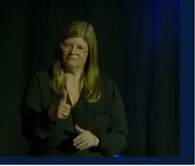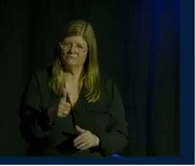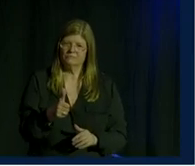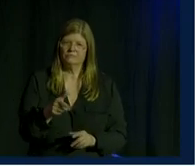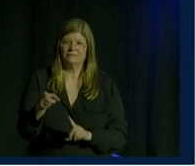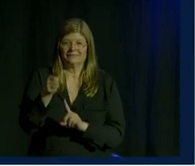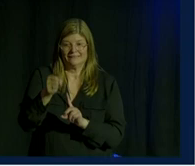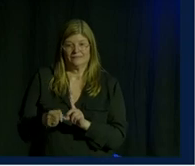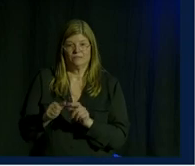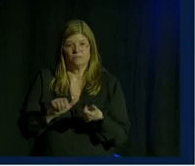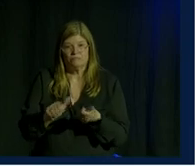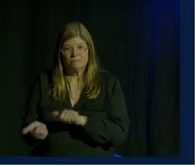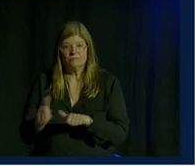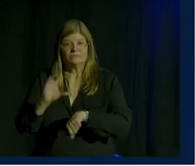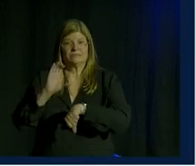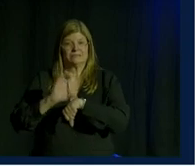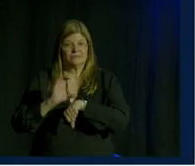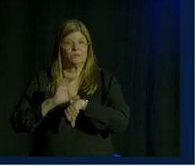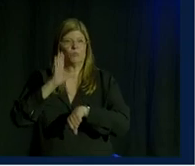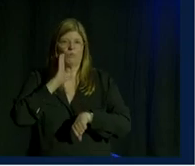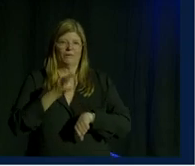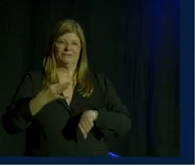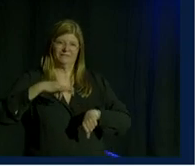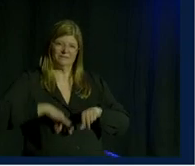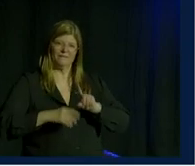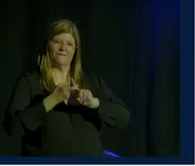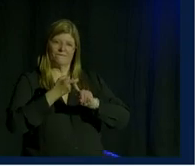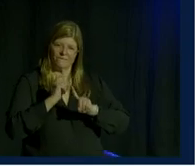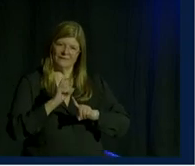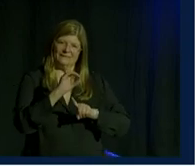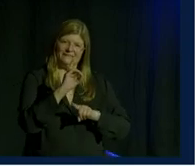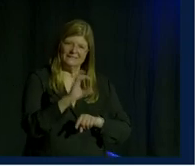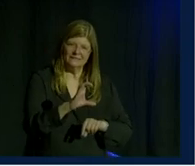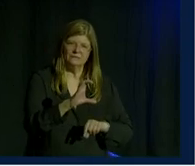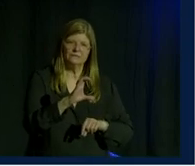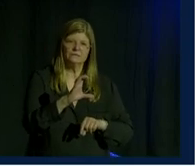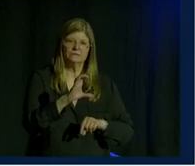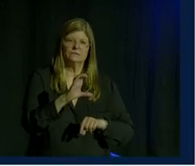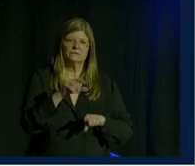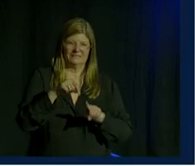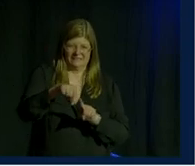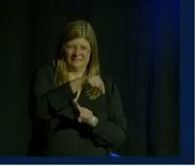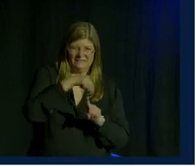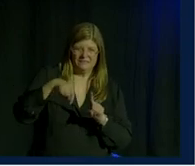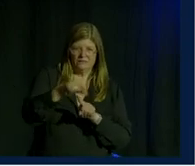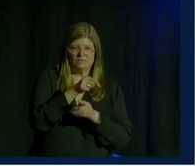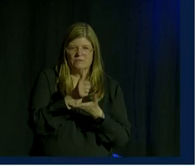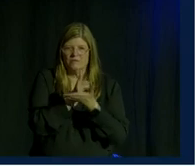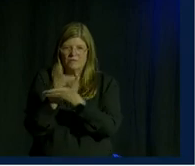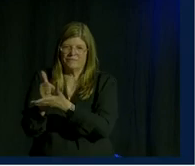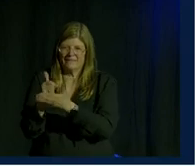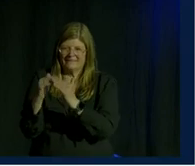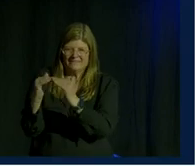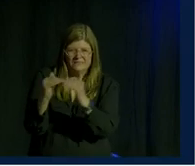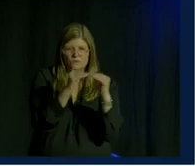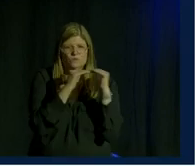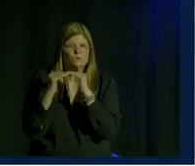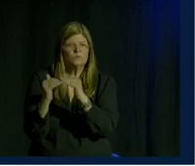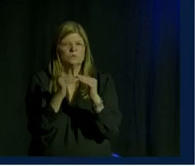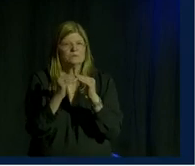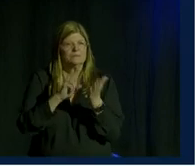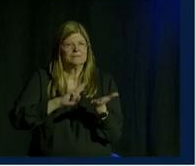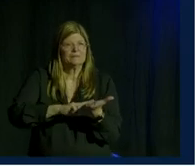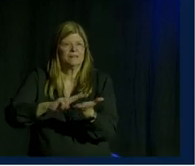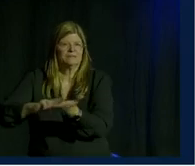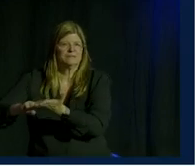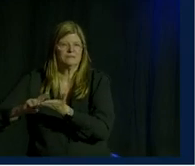from DEMPED's real estate expertise and our professional team to ensure they receive a fair and equitable deal. This site is on the corner